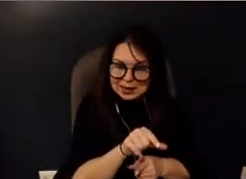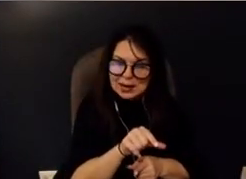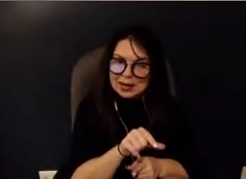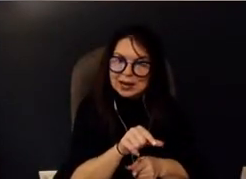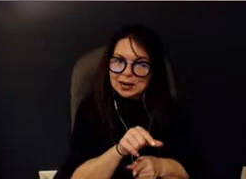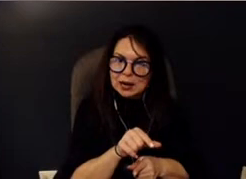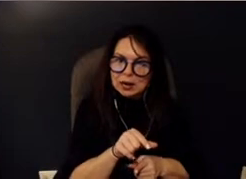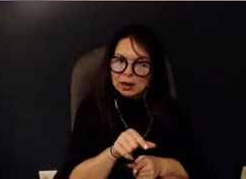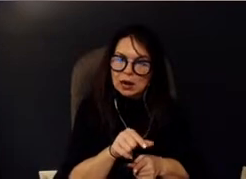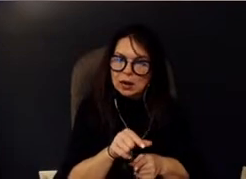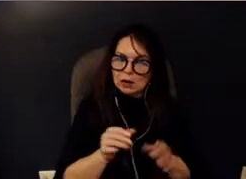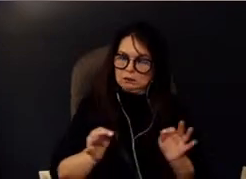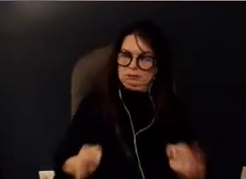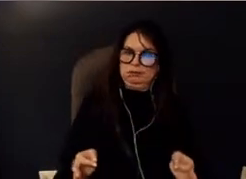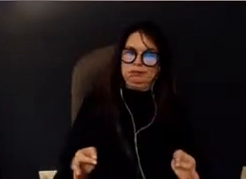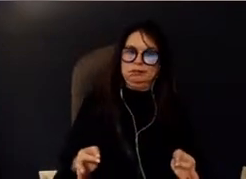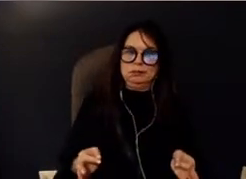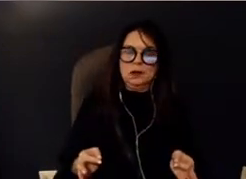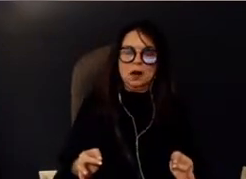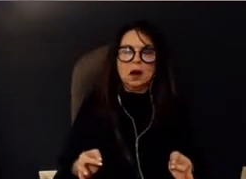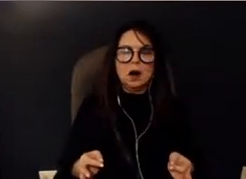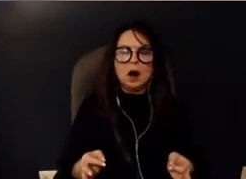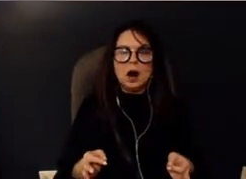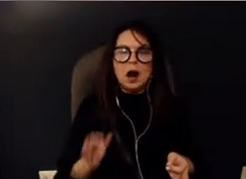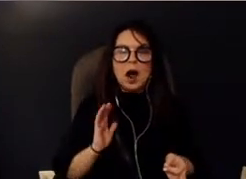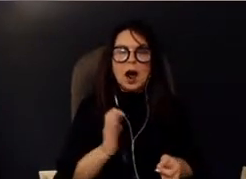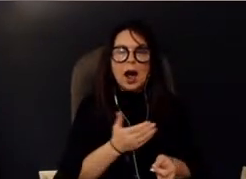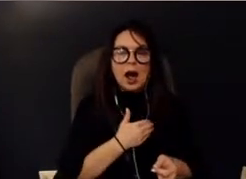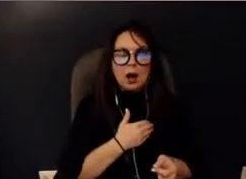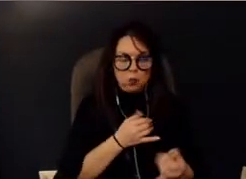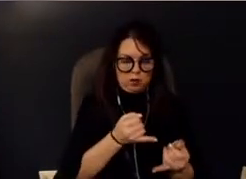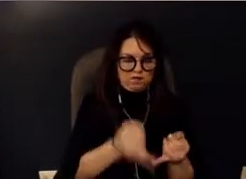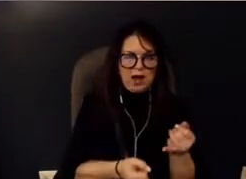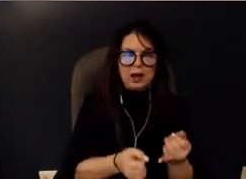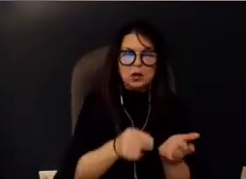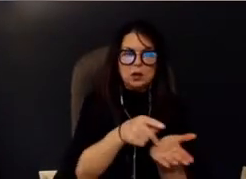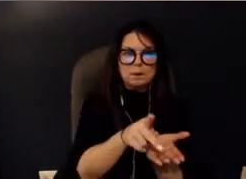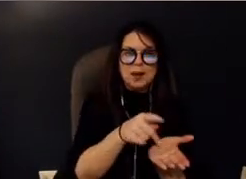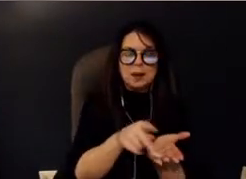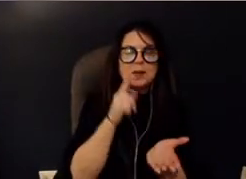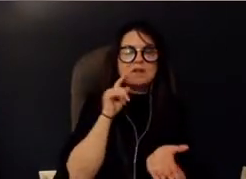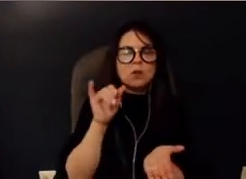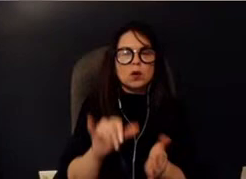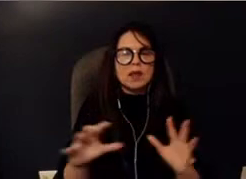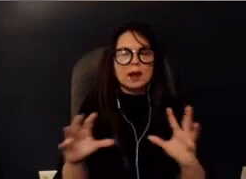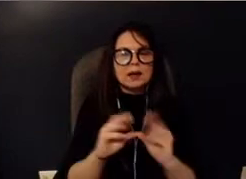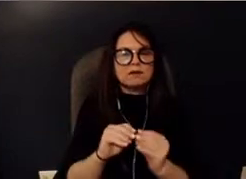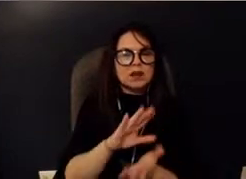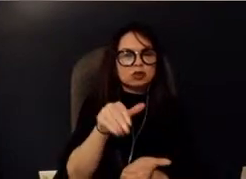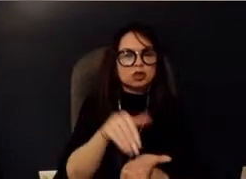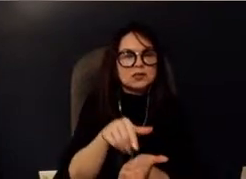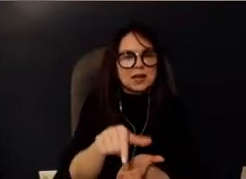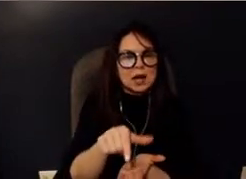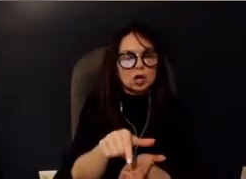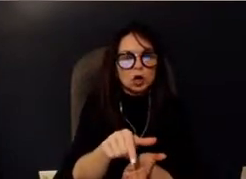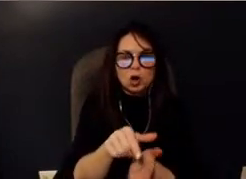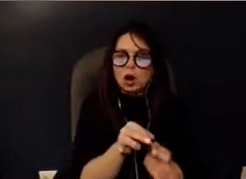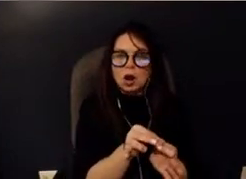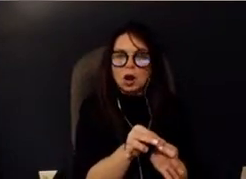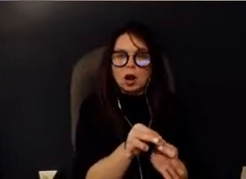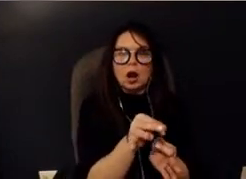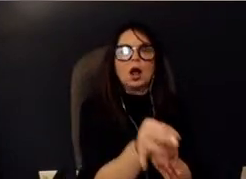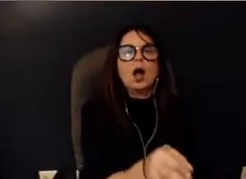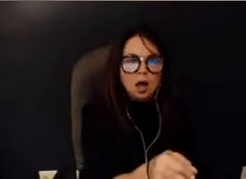our final payment on the debt service for the convention center, which also is supported by the Downtown Assets Fund. And